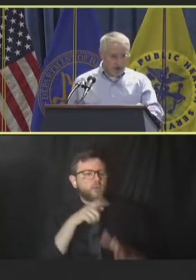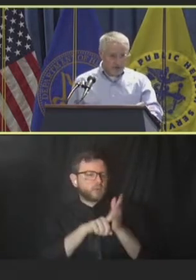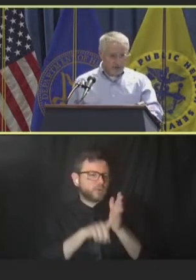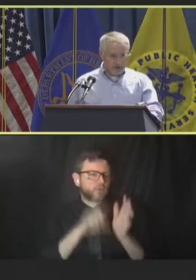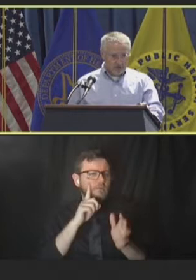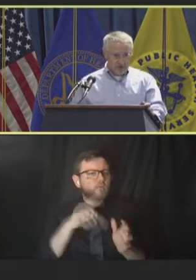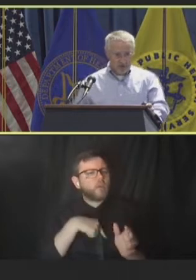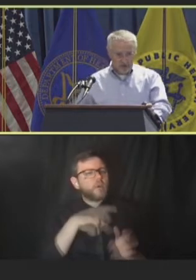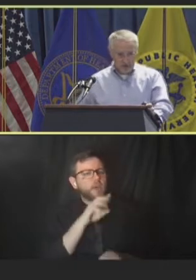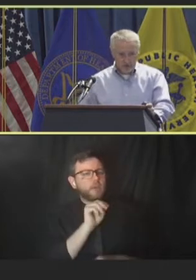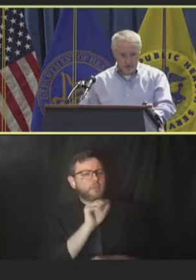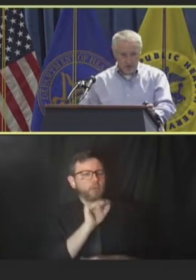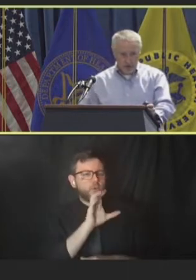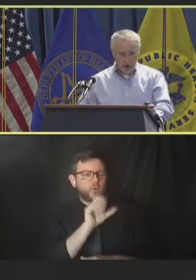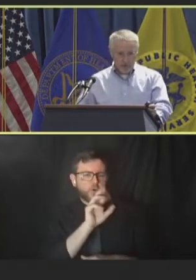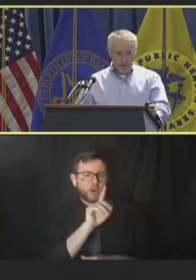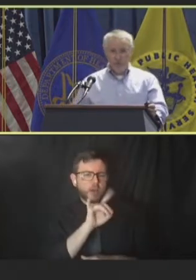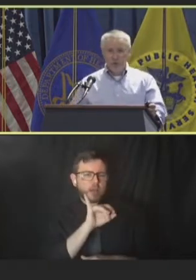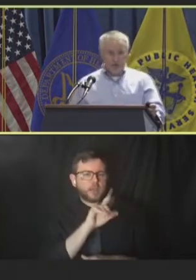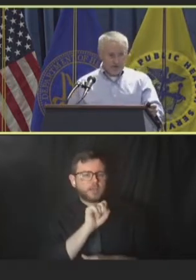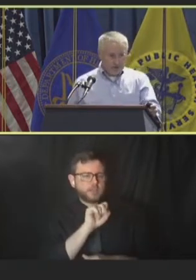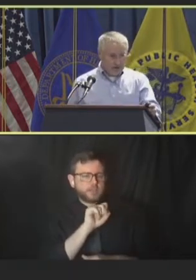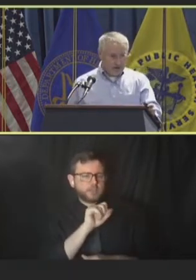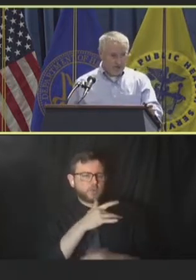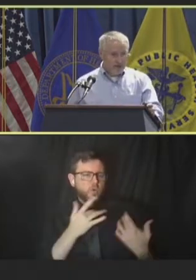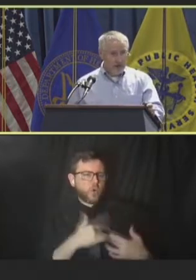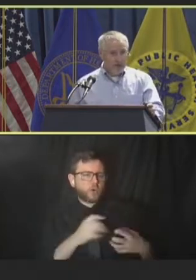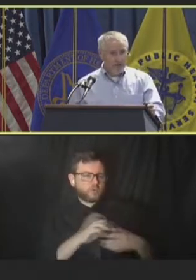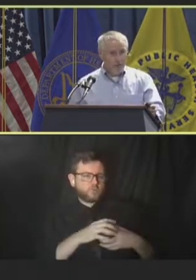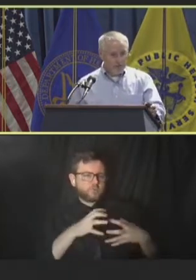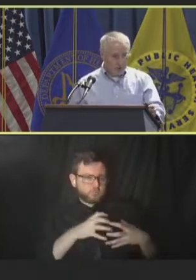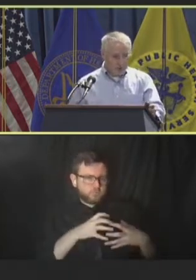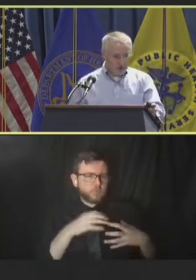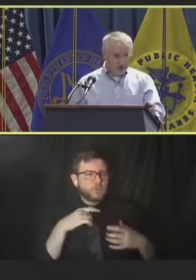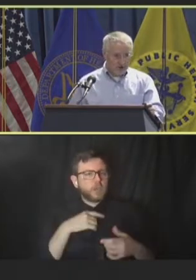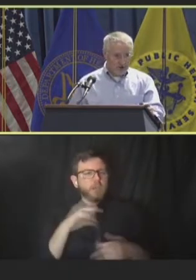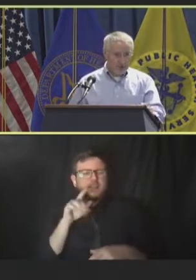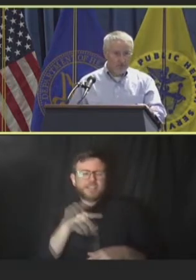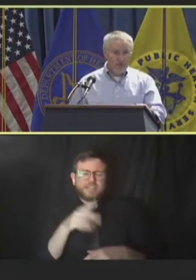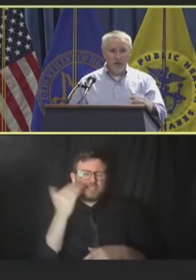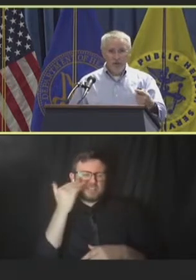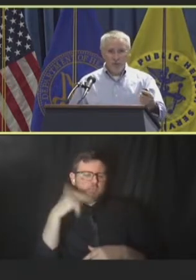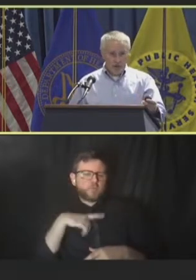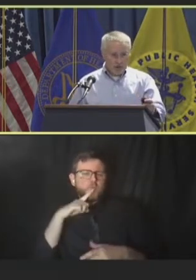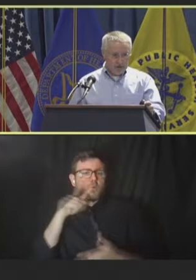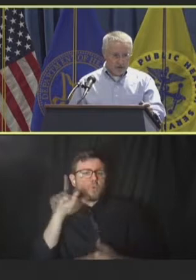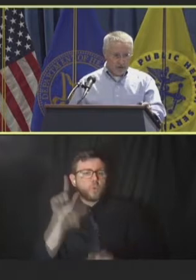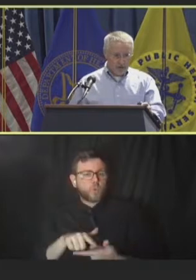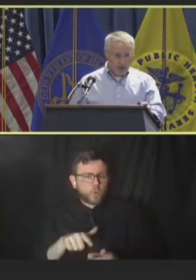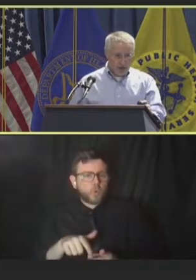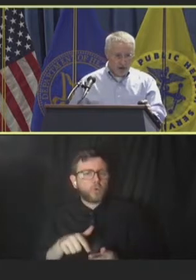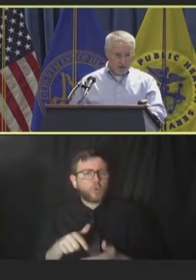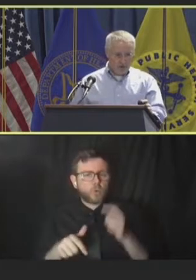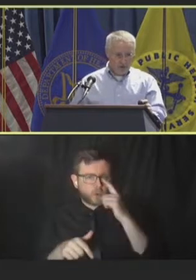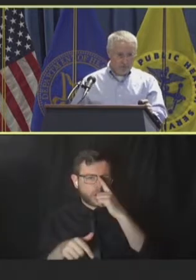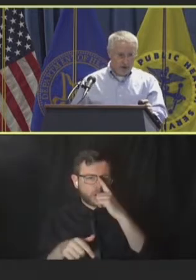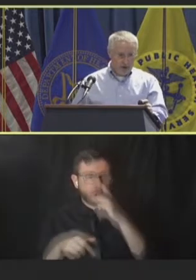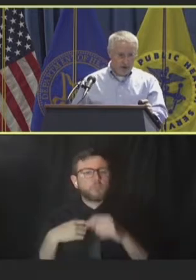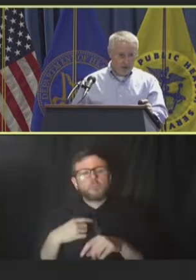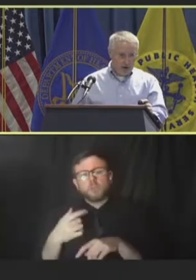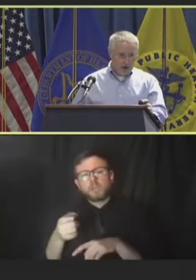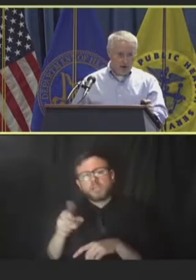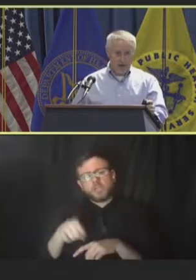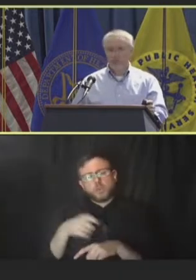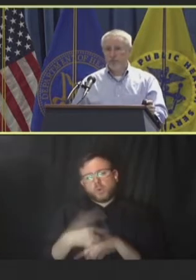do not suggest safety concerns beyond those previously identified for the primary series, we're going to continue to monitor data